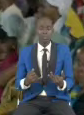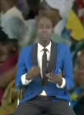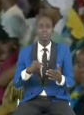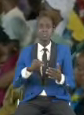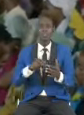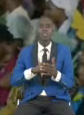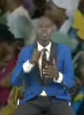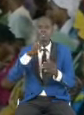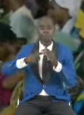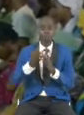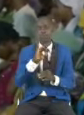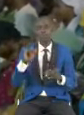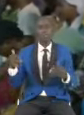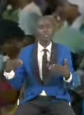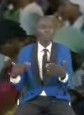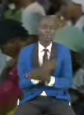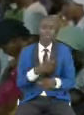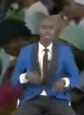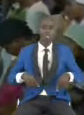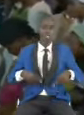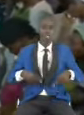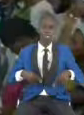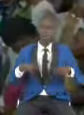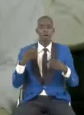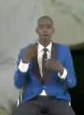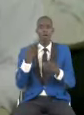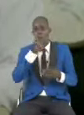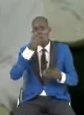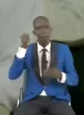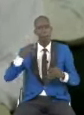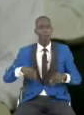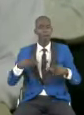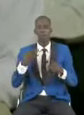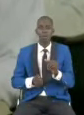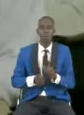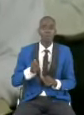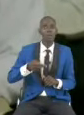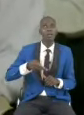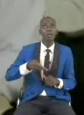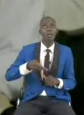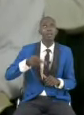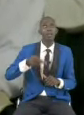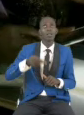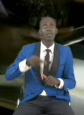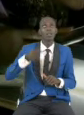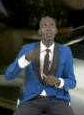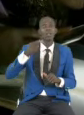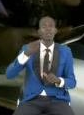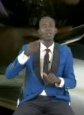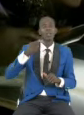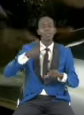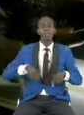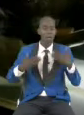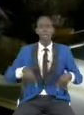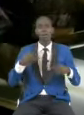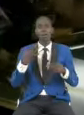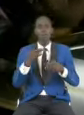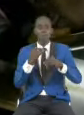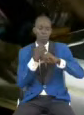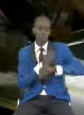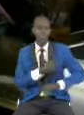life, of a better life, of a higher life, of a happier life, of a protected life in